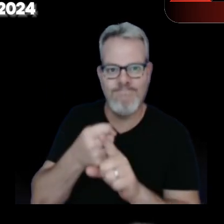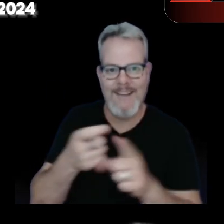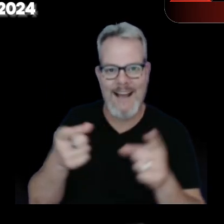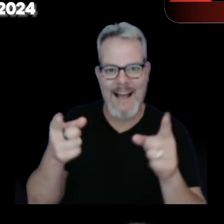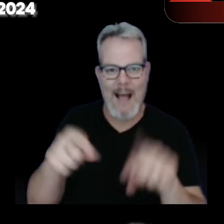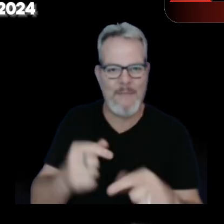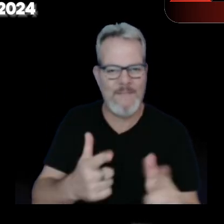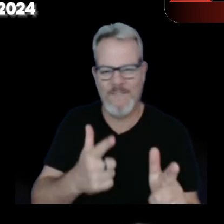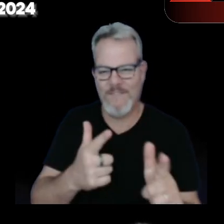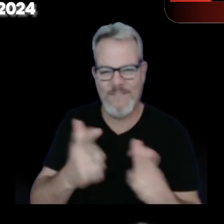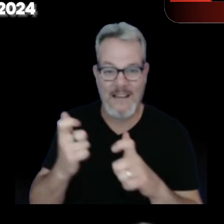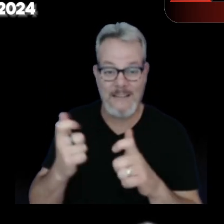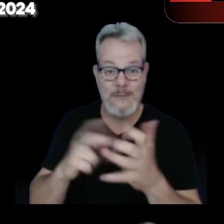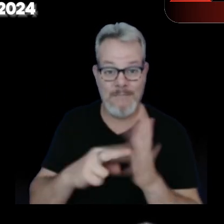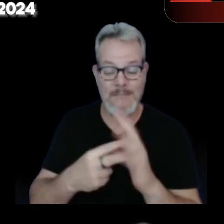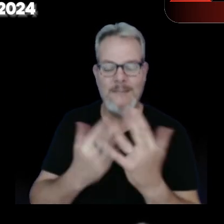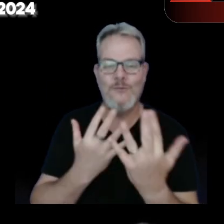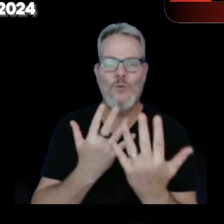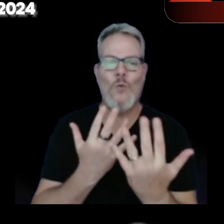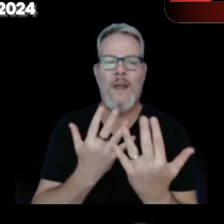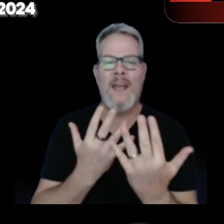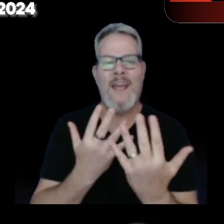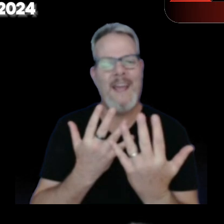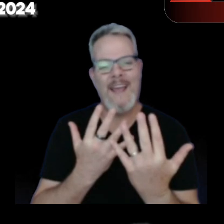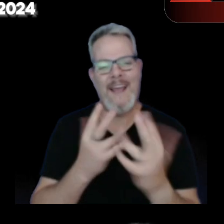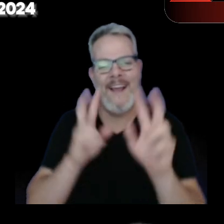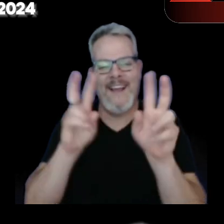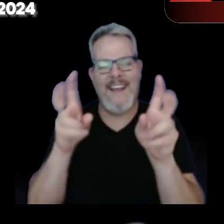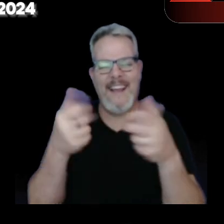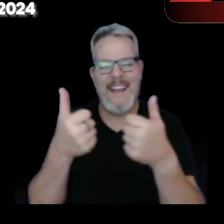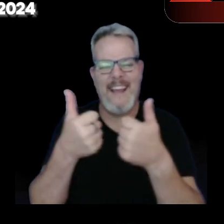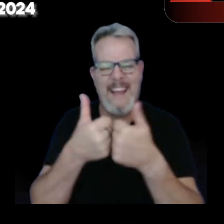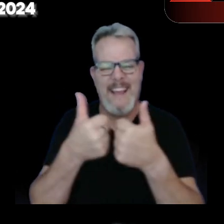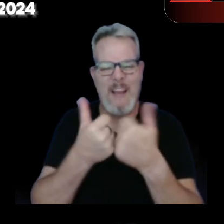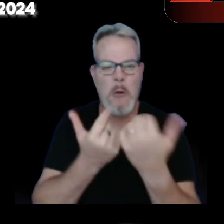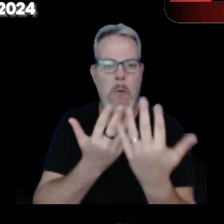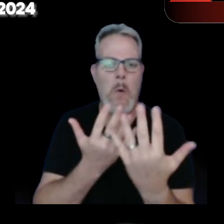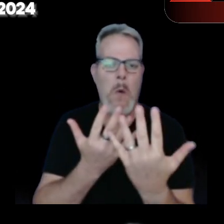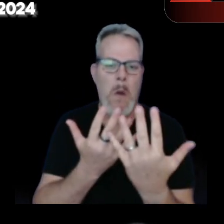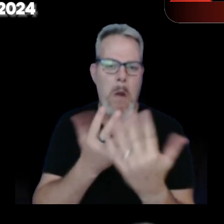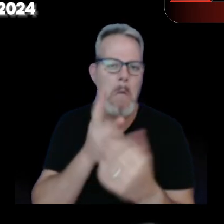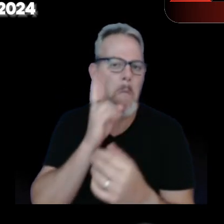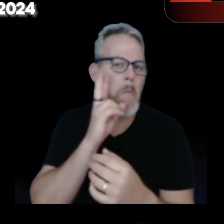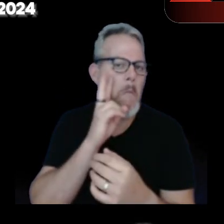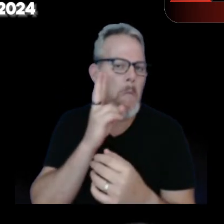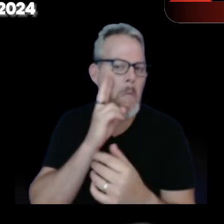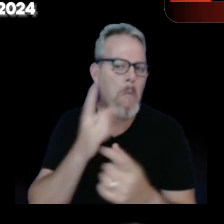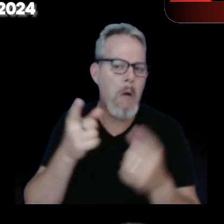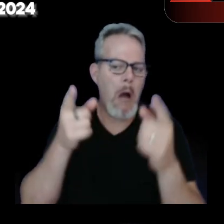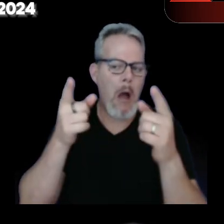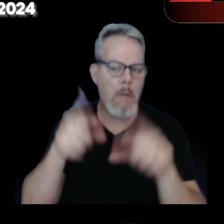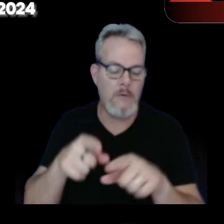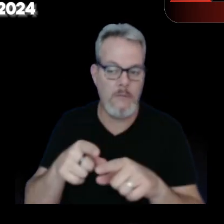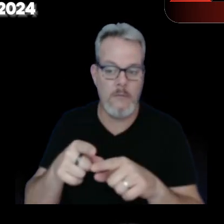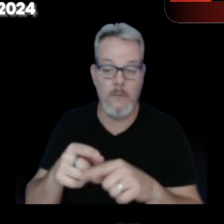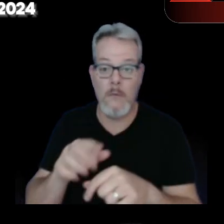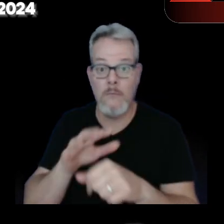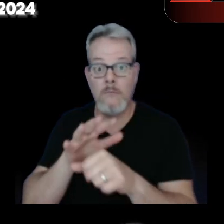game to see whether the volcano can adjust enough or whether one of these pulses eventually brings enough